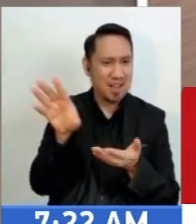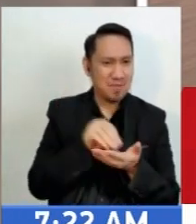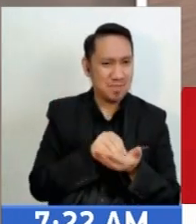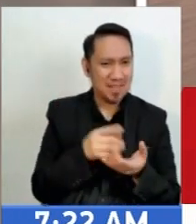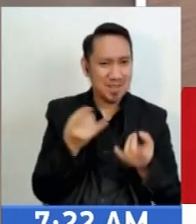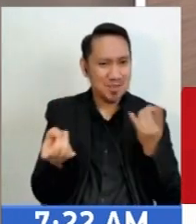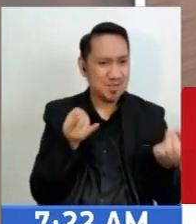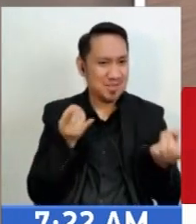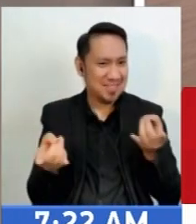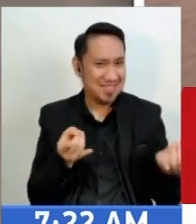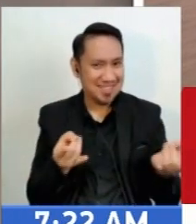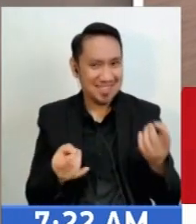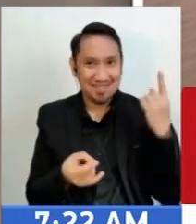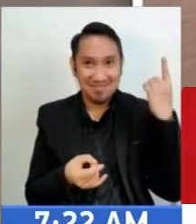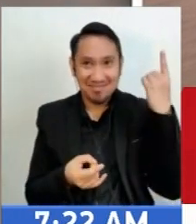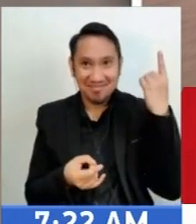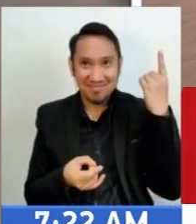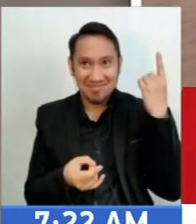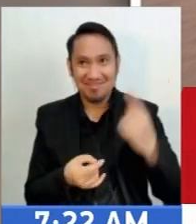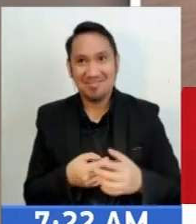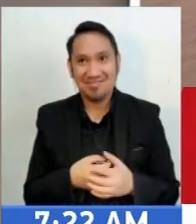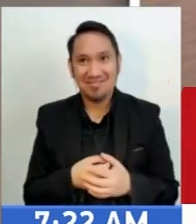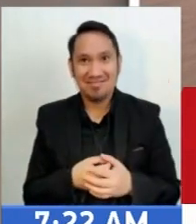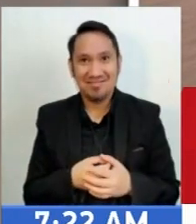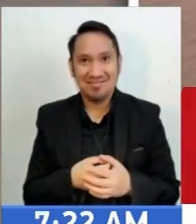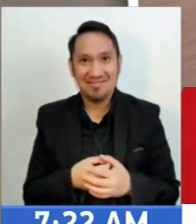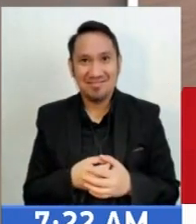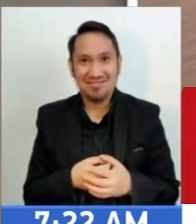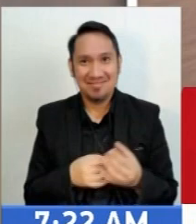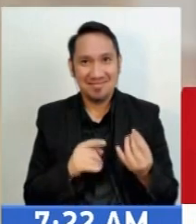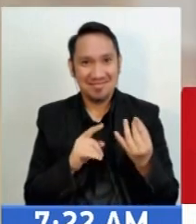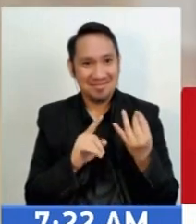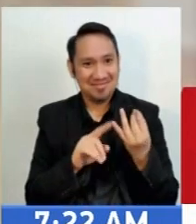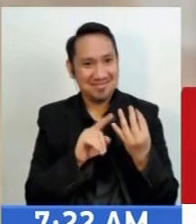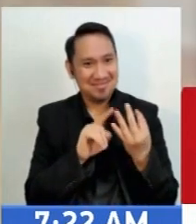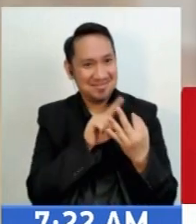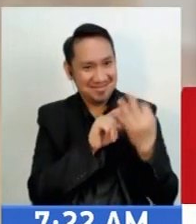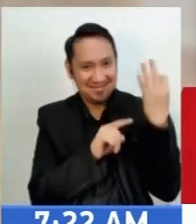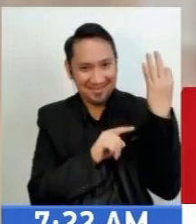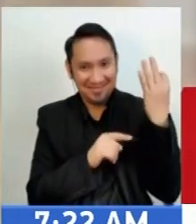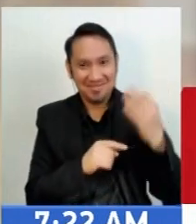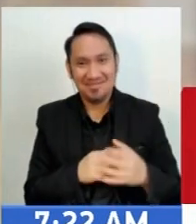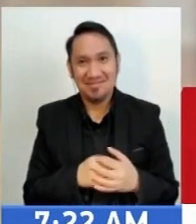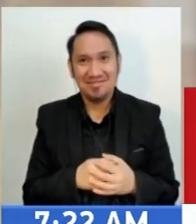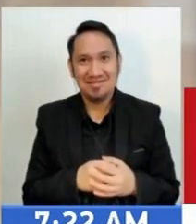Taylor na sina Taylor Swift, Taylor Lautner at ang asawa niya si Taylor Dome.